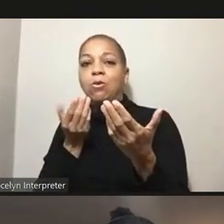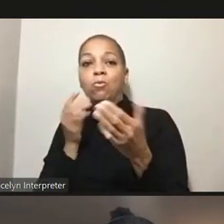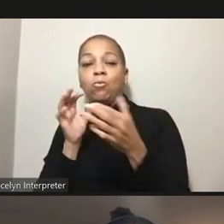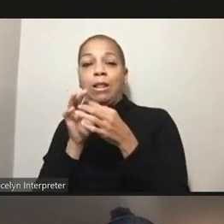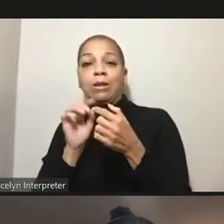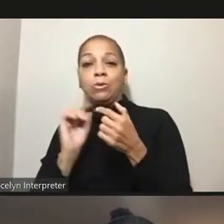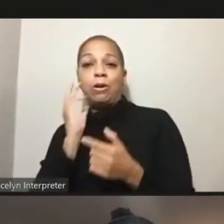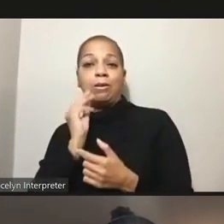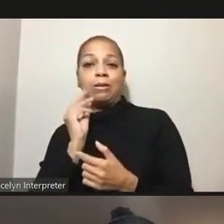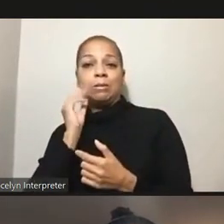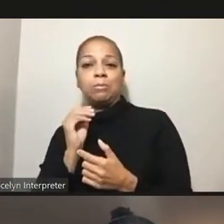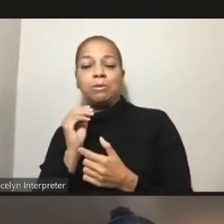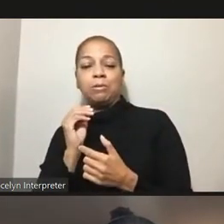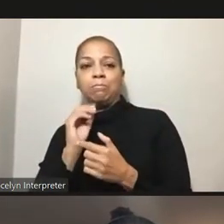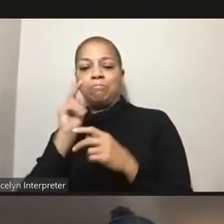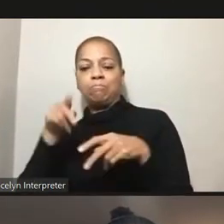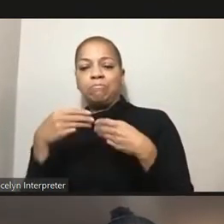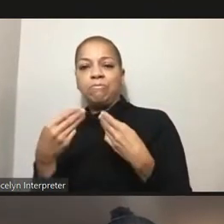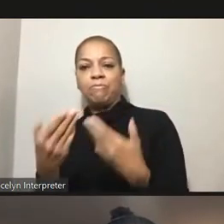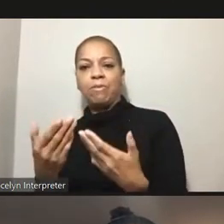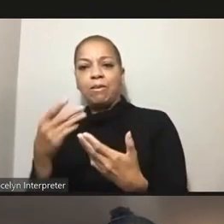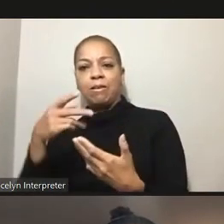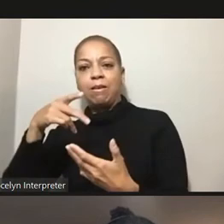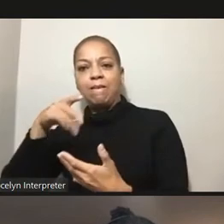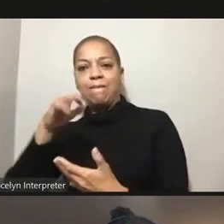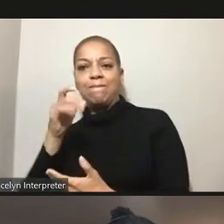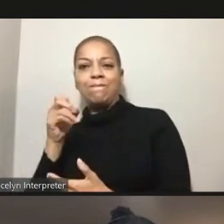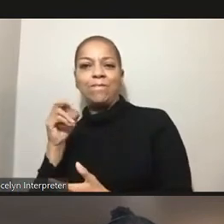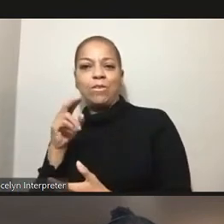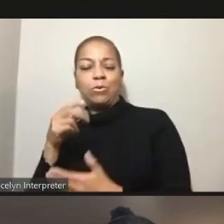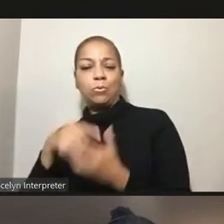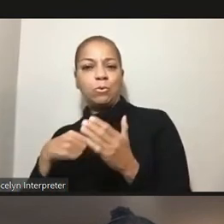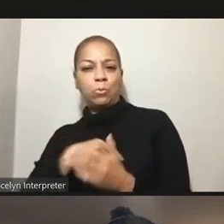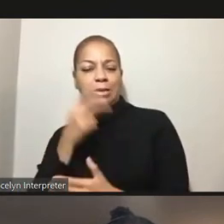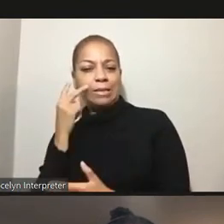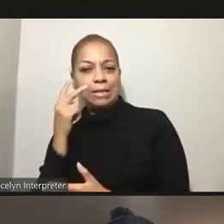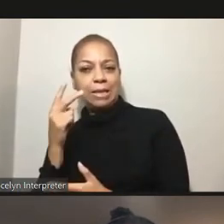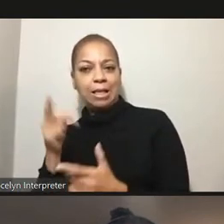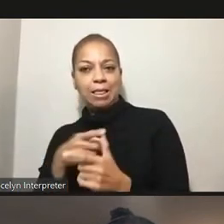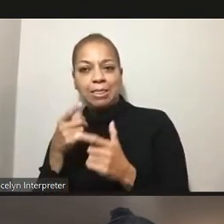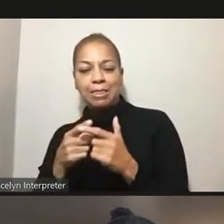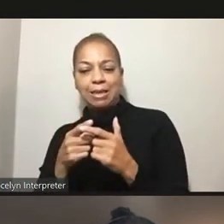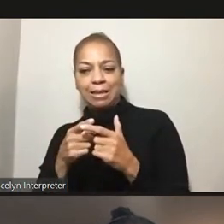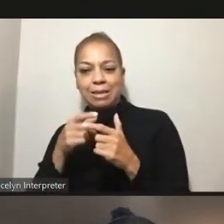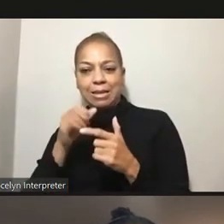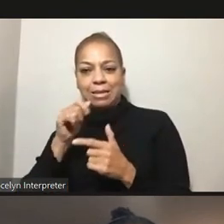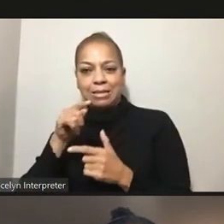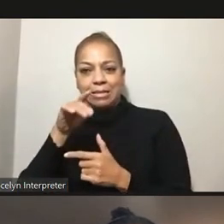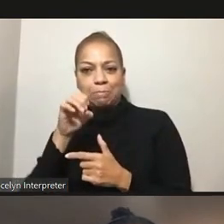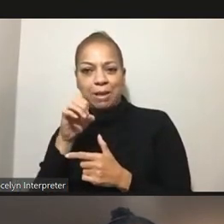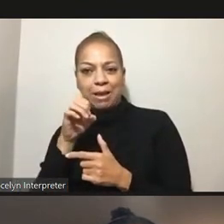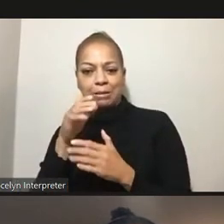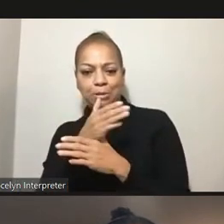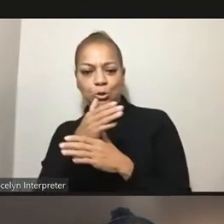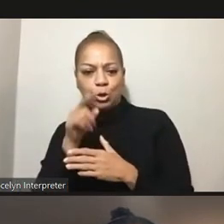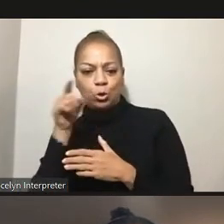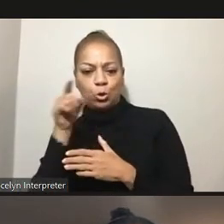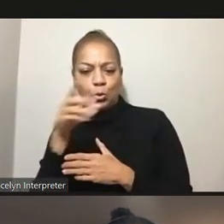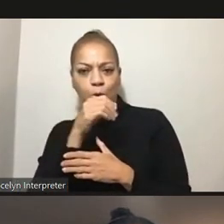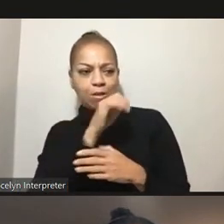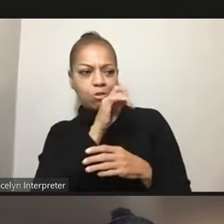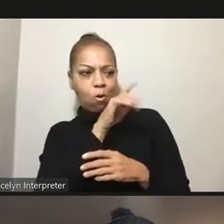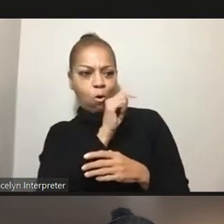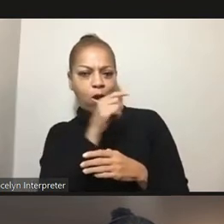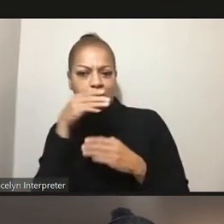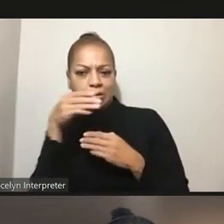how we see. But then there's the space in between you and the work of art.